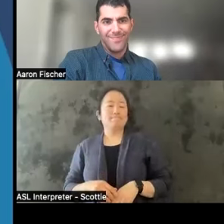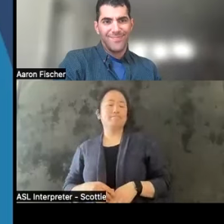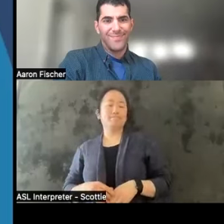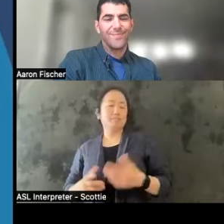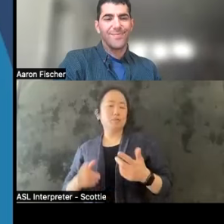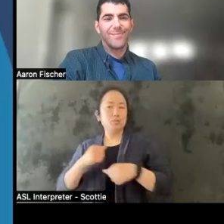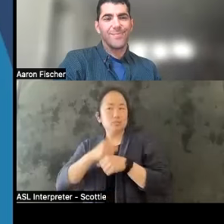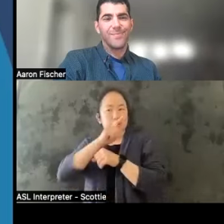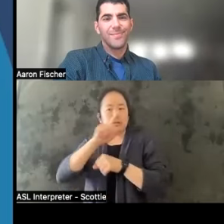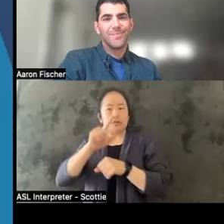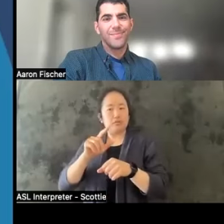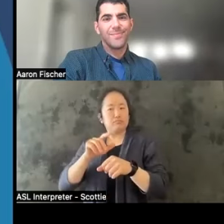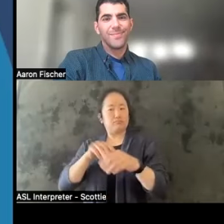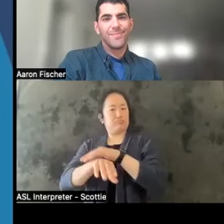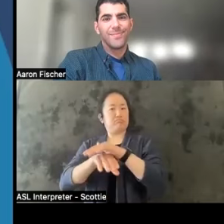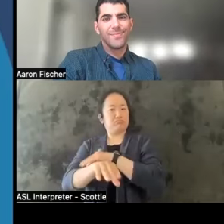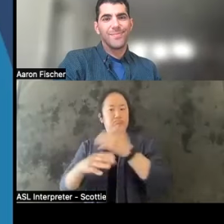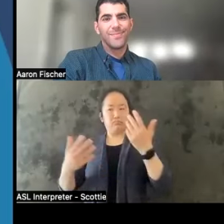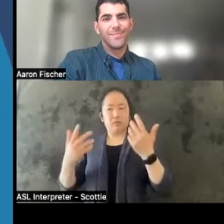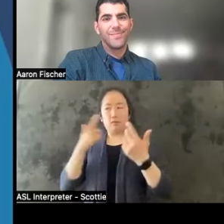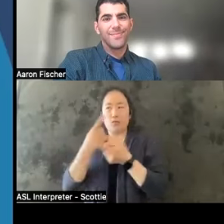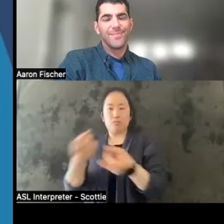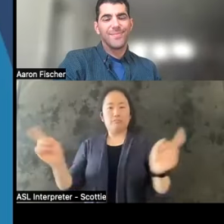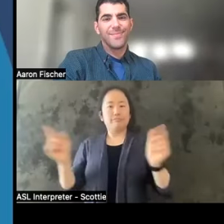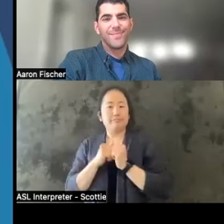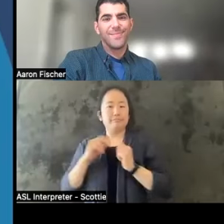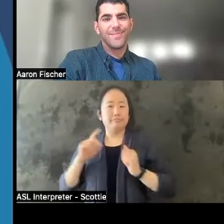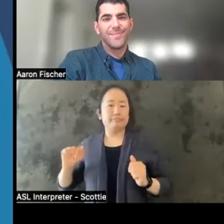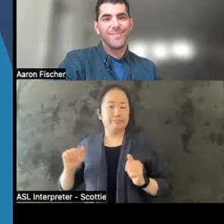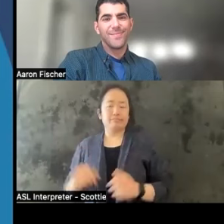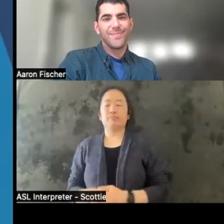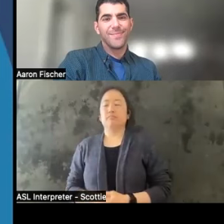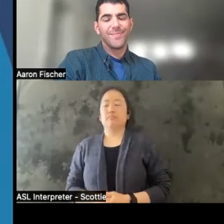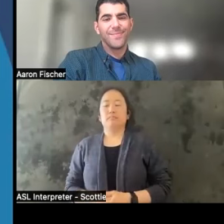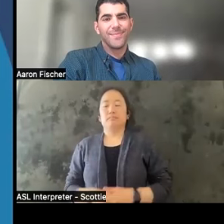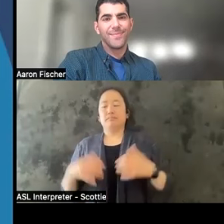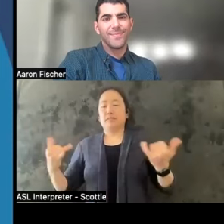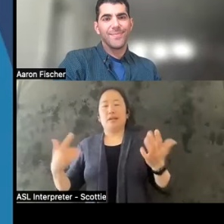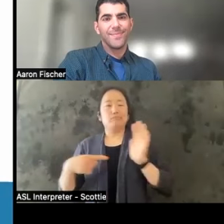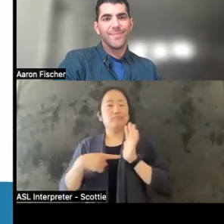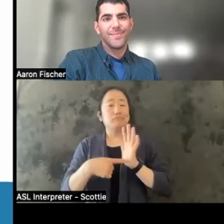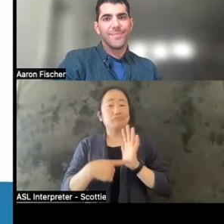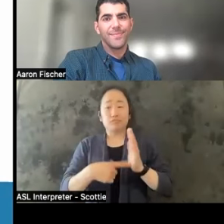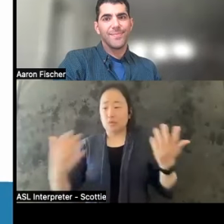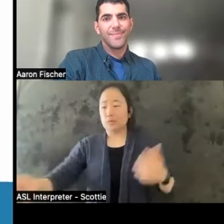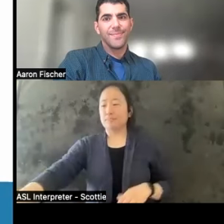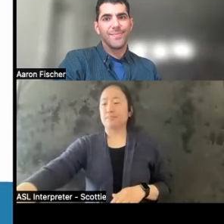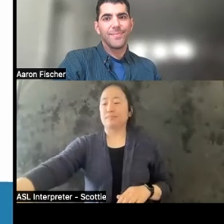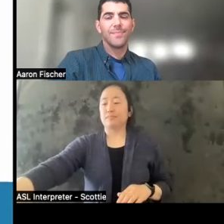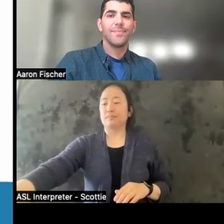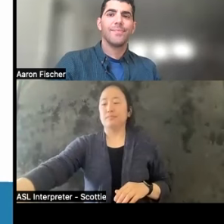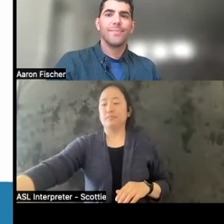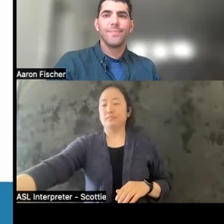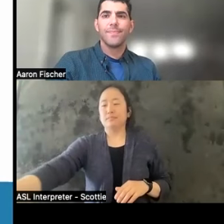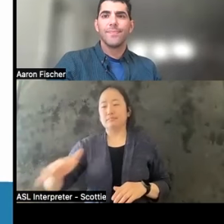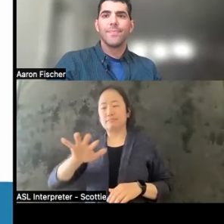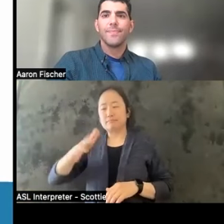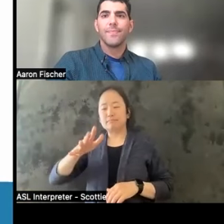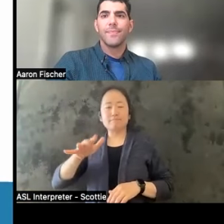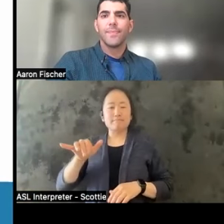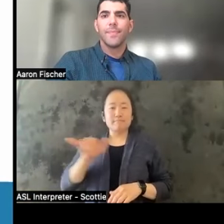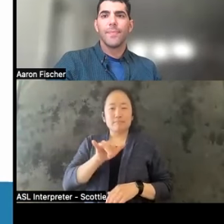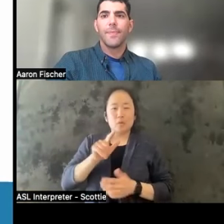ensure access by people with disabilities. So let's discuss one example, which may sound somewhat similar to what Brian was